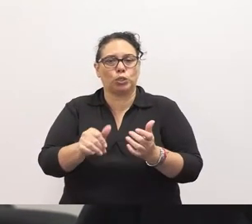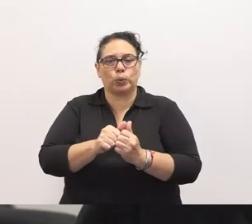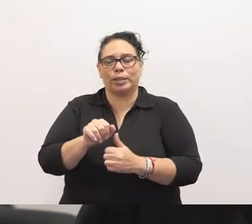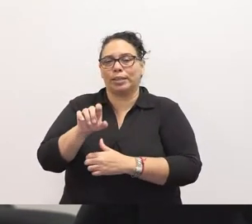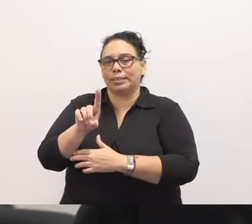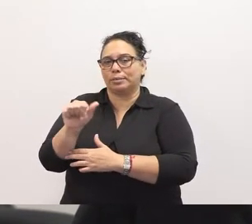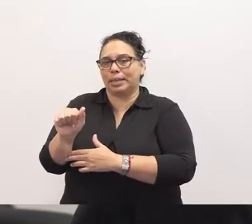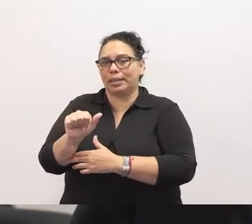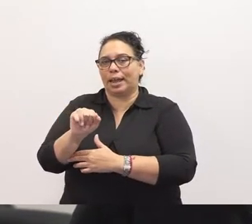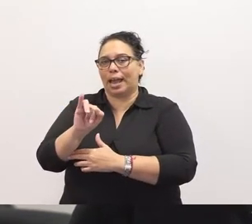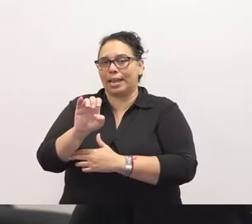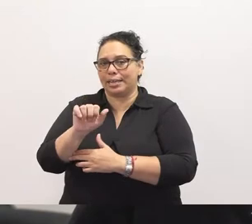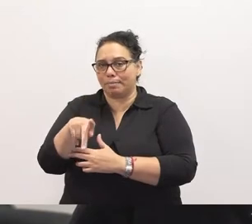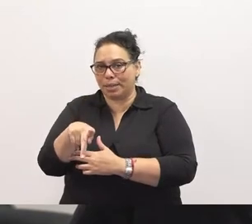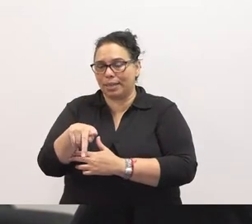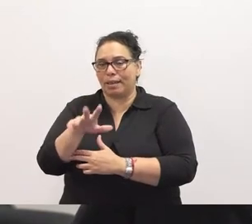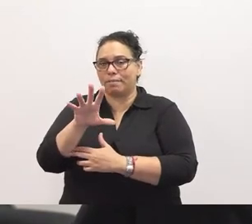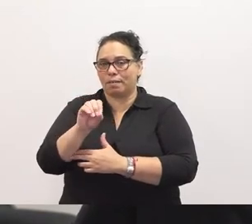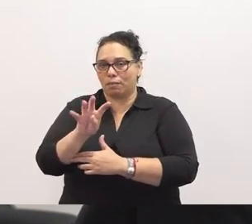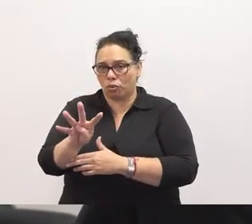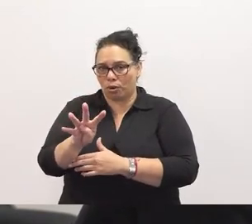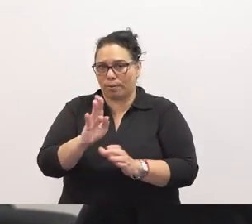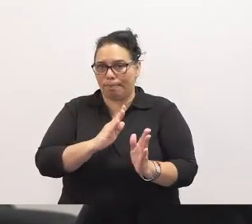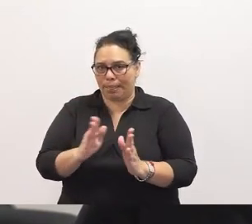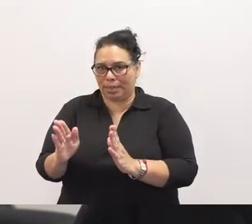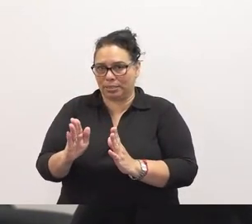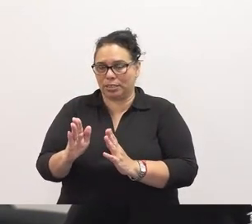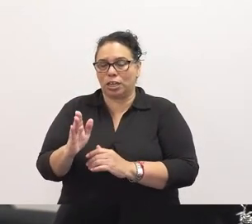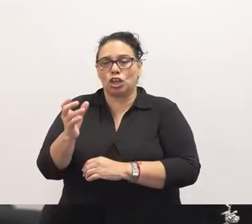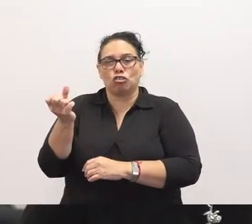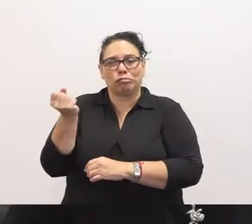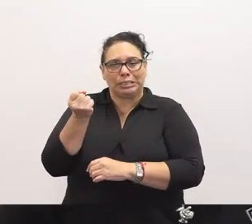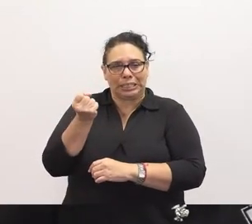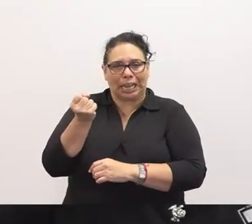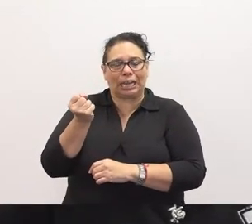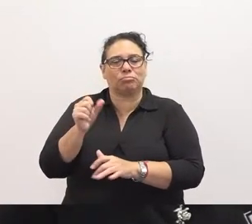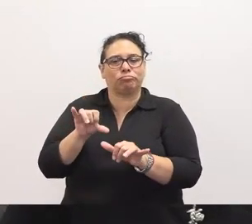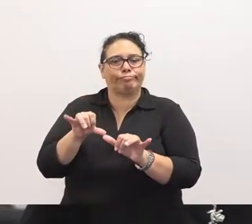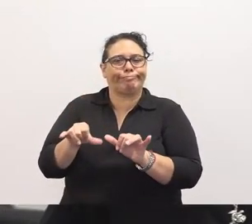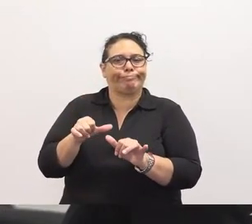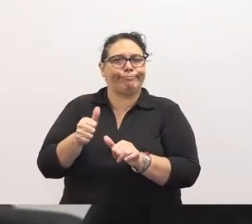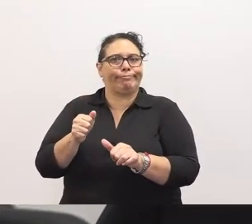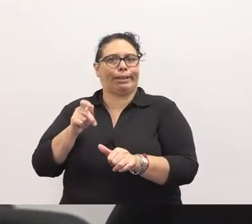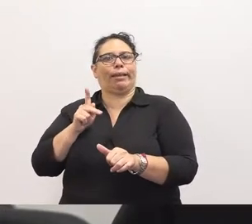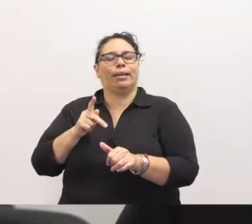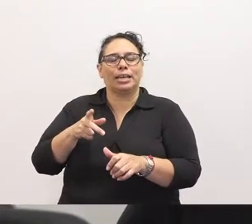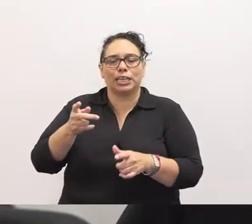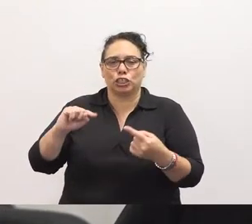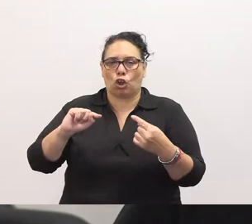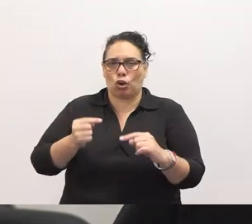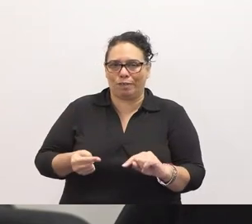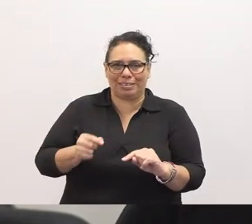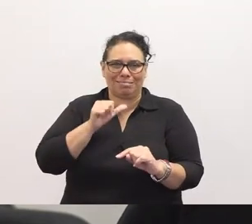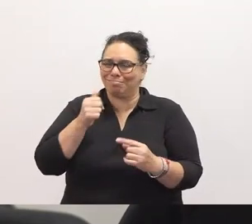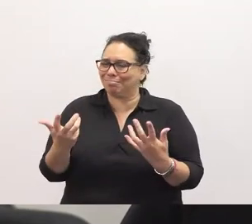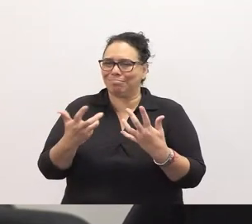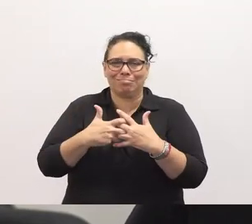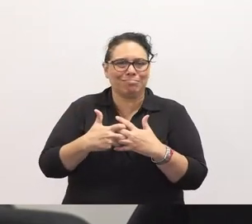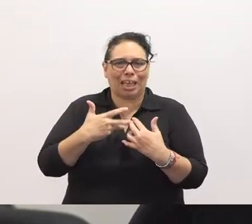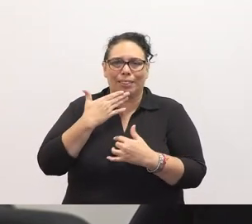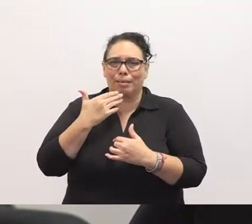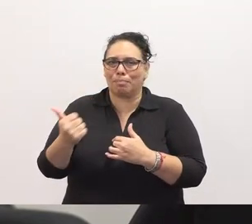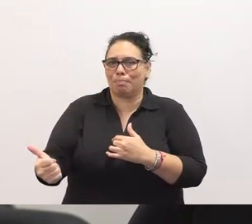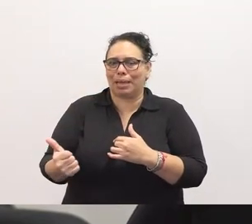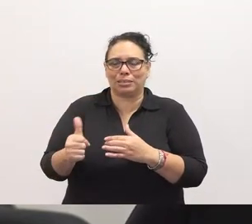IEPs, and 504 plans. Retention is harmful and out of line with current educational best practices in almost all other